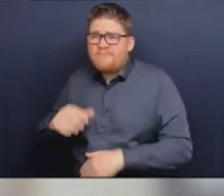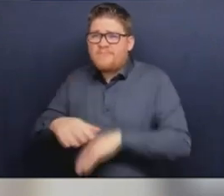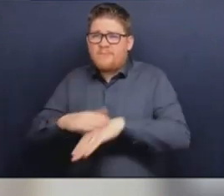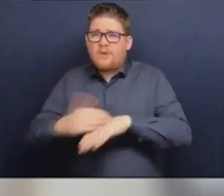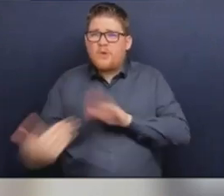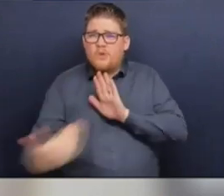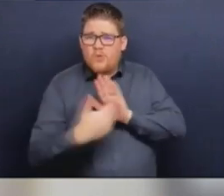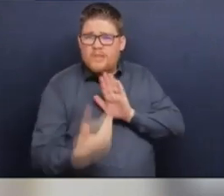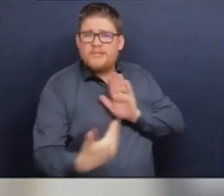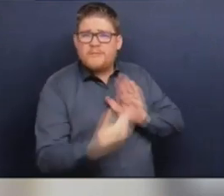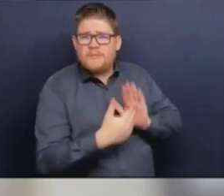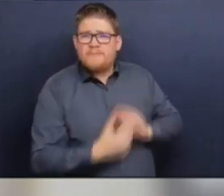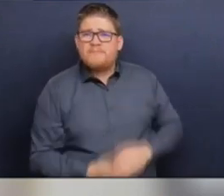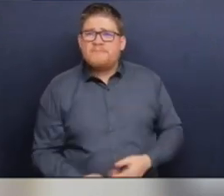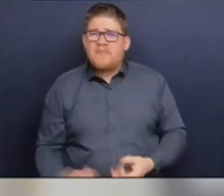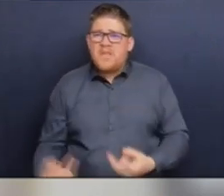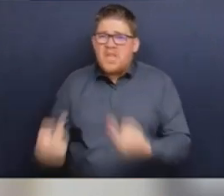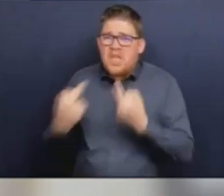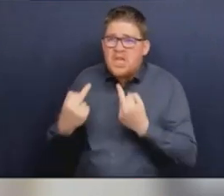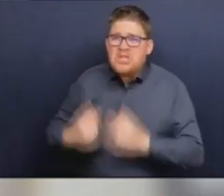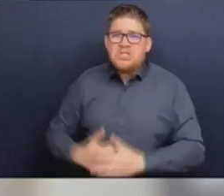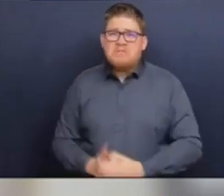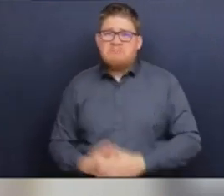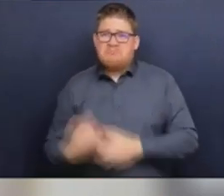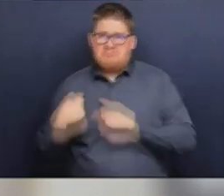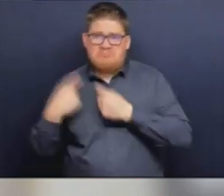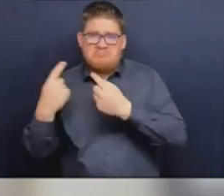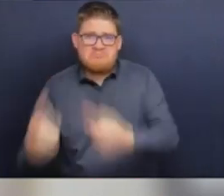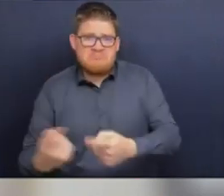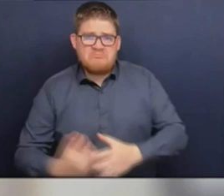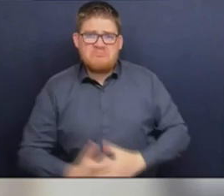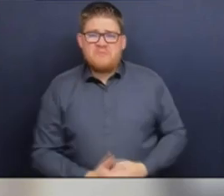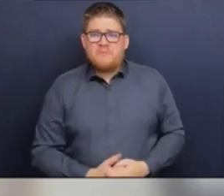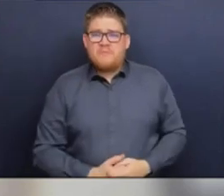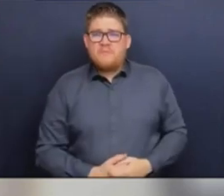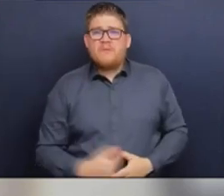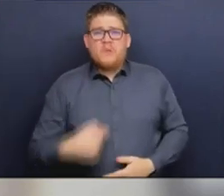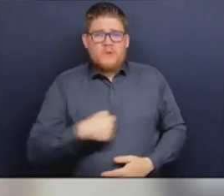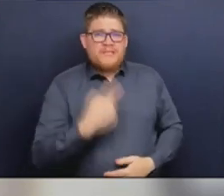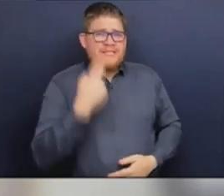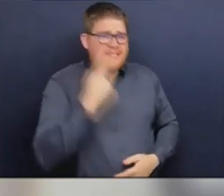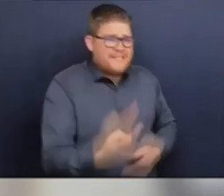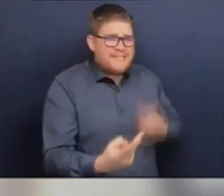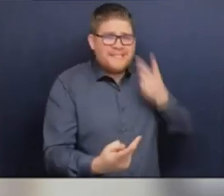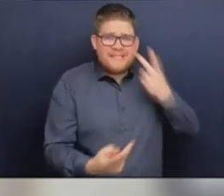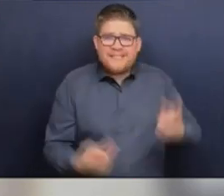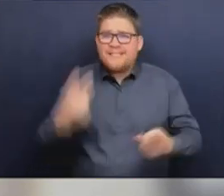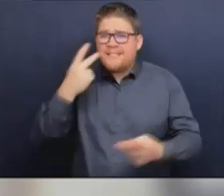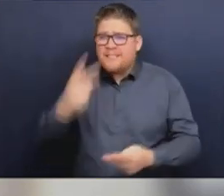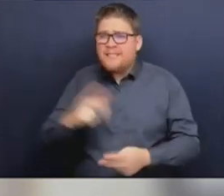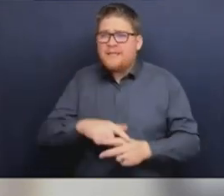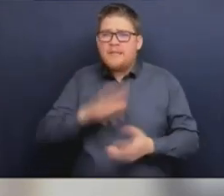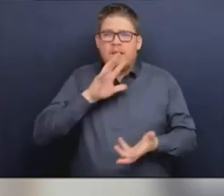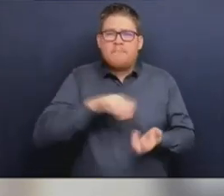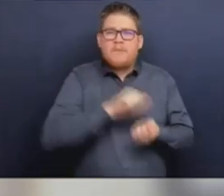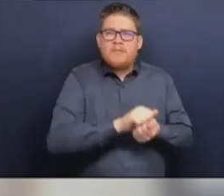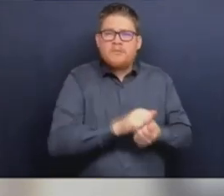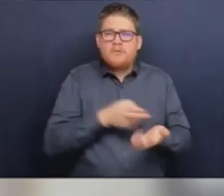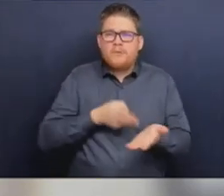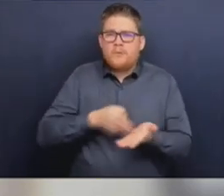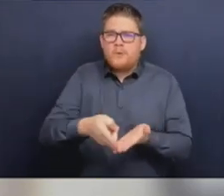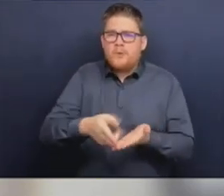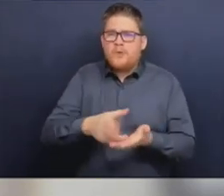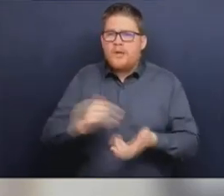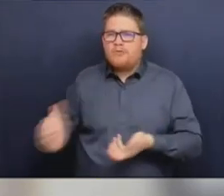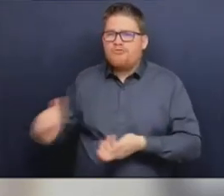years, as we've seen in the Truth and Reconciliation Commission, where there is racist policy that